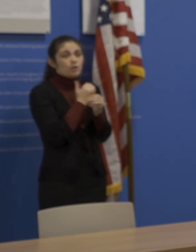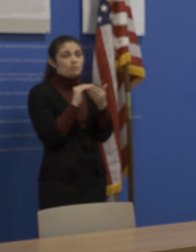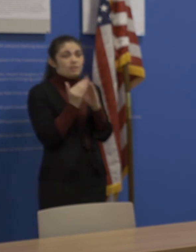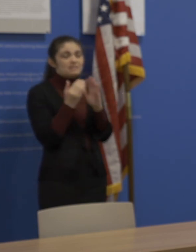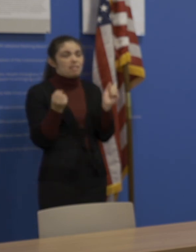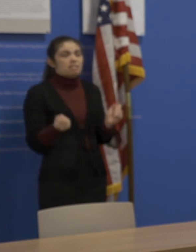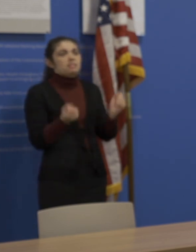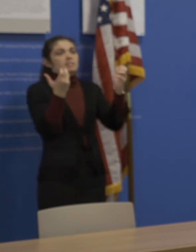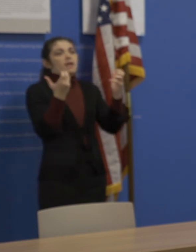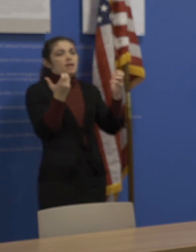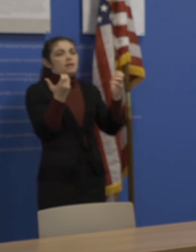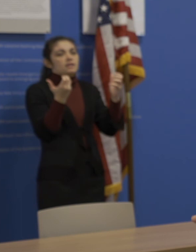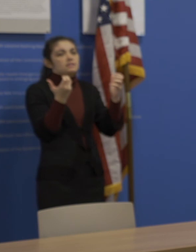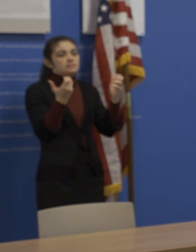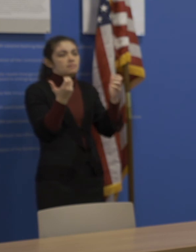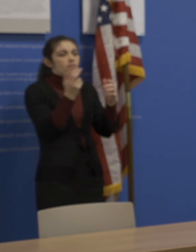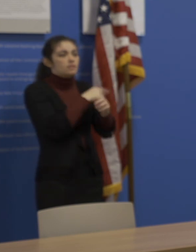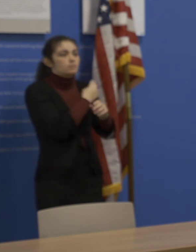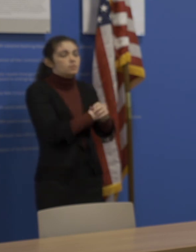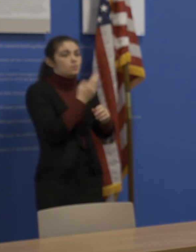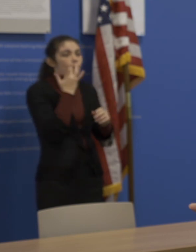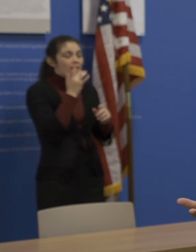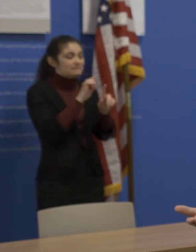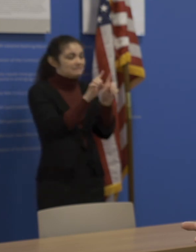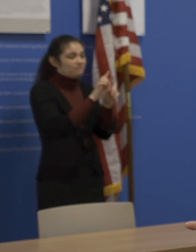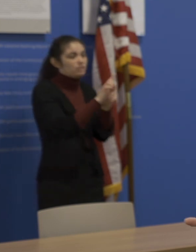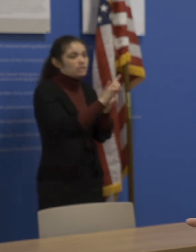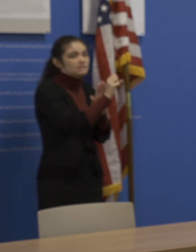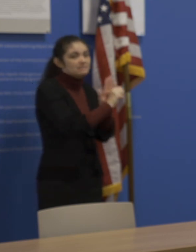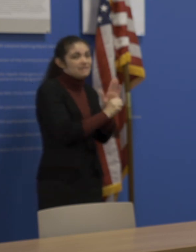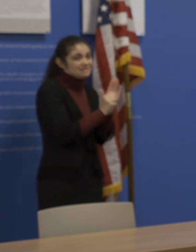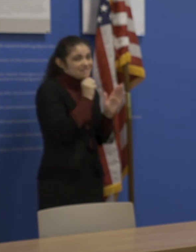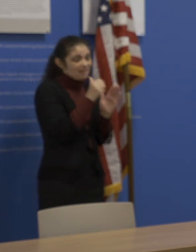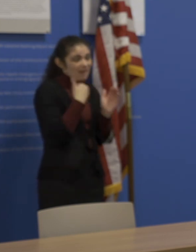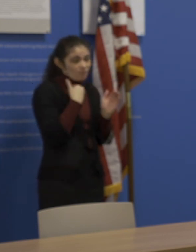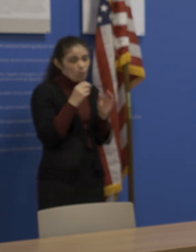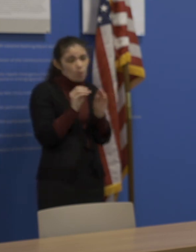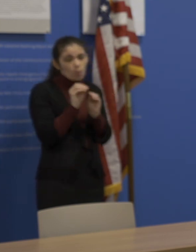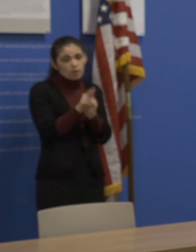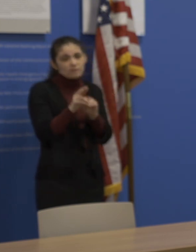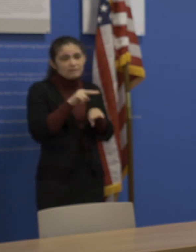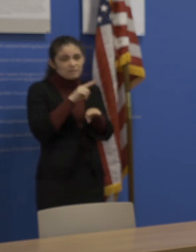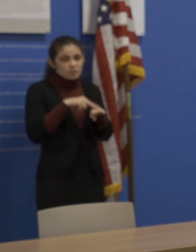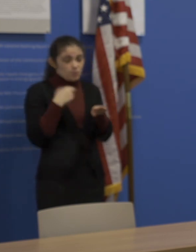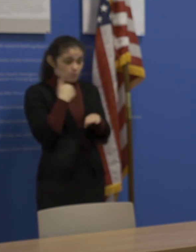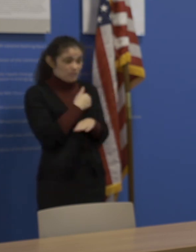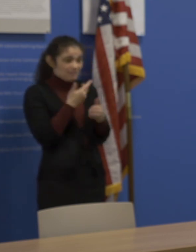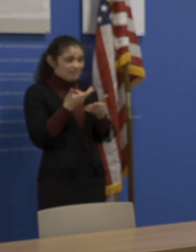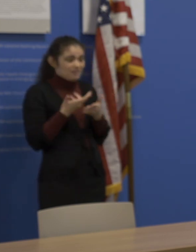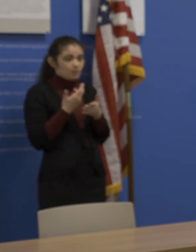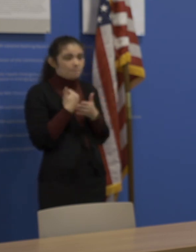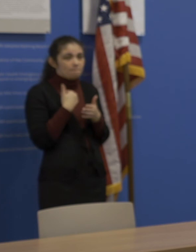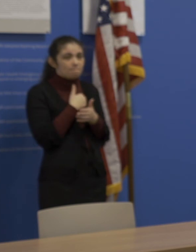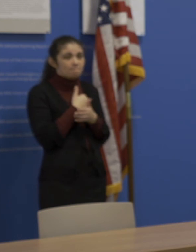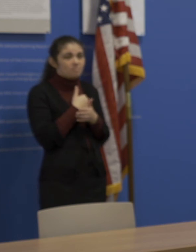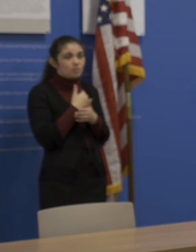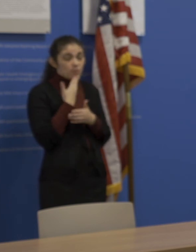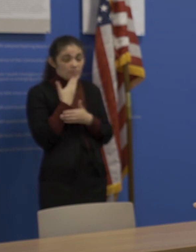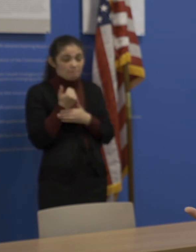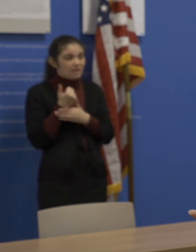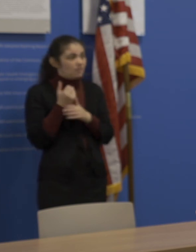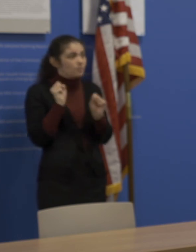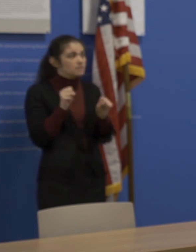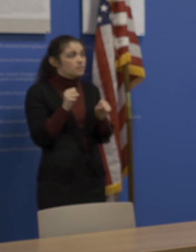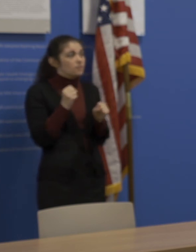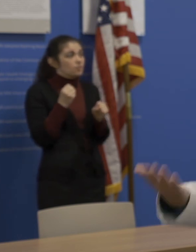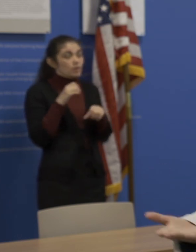of clinical capacity compared to many other communities in our state and in our nation. And so for us, we actually are probably in a better shape with the